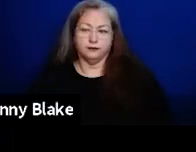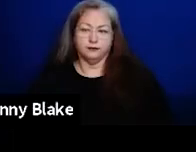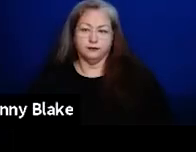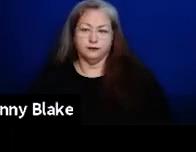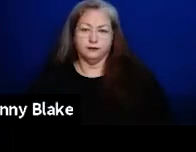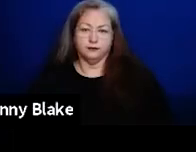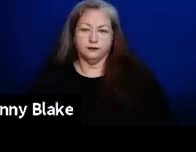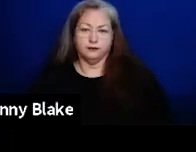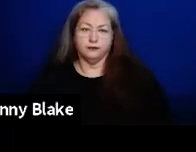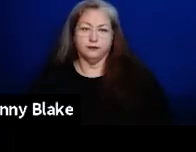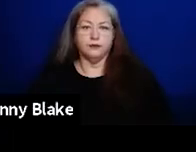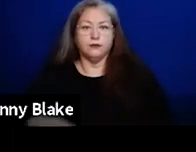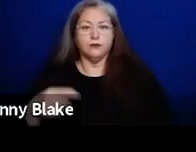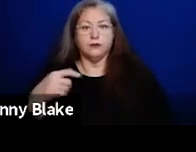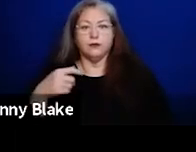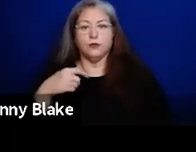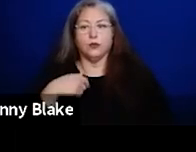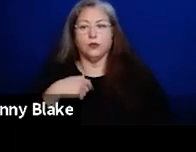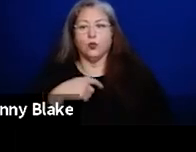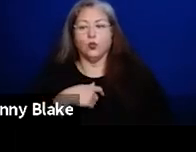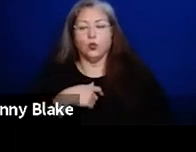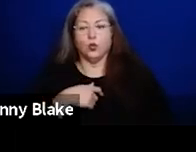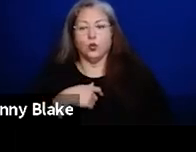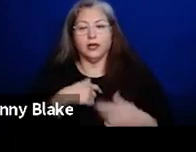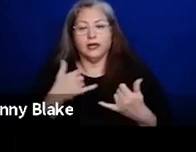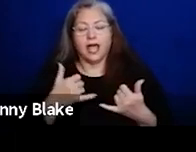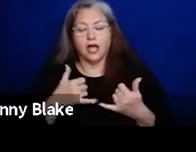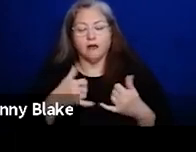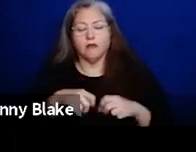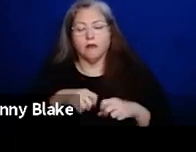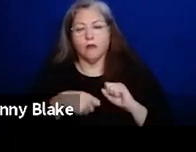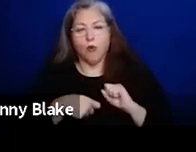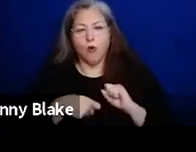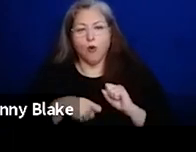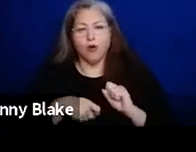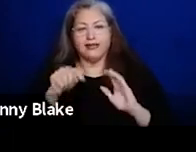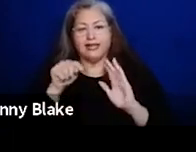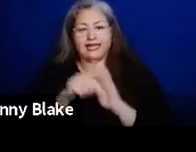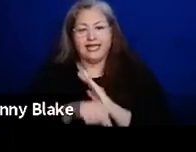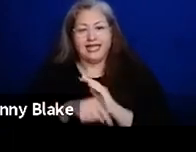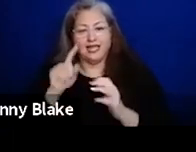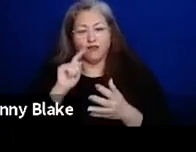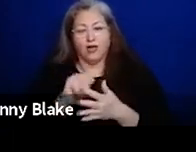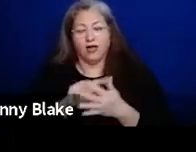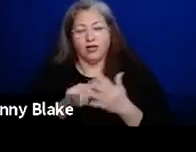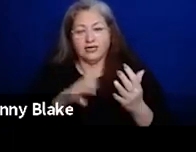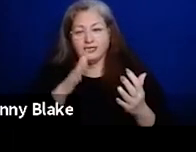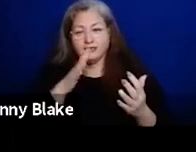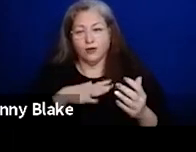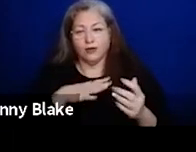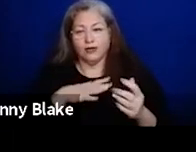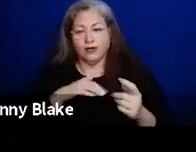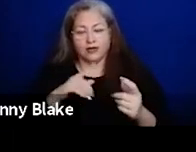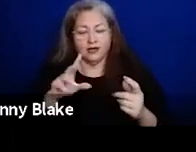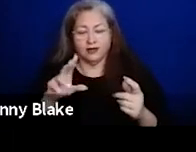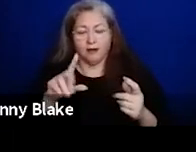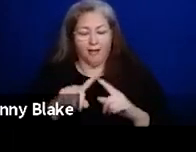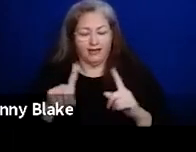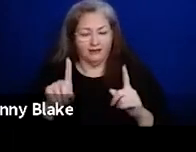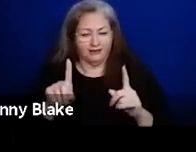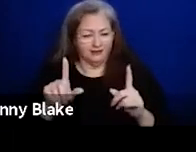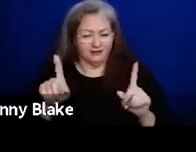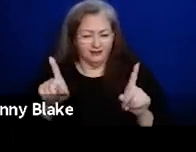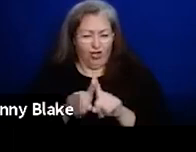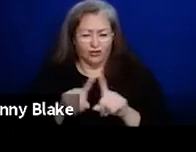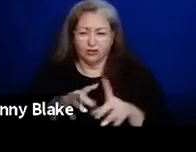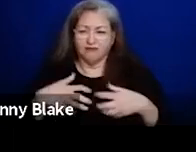We are not only mourn the killing of these women, but we are outraged because it